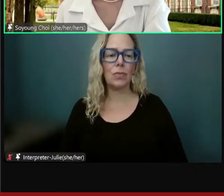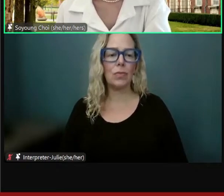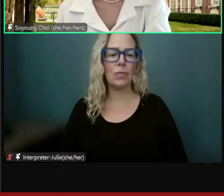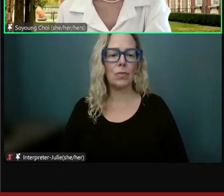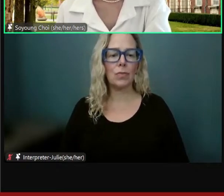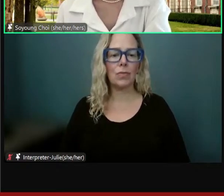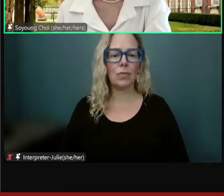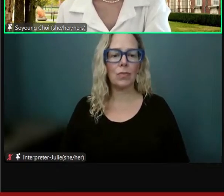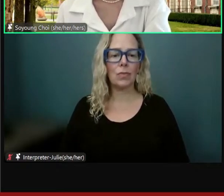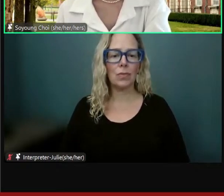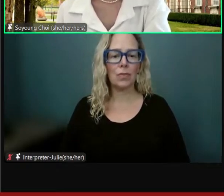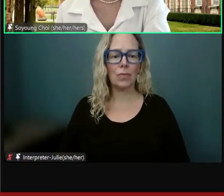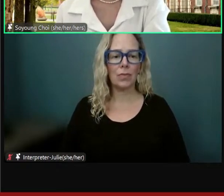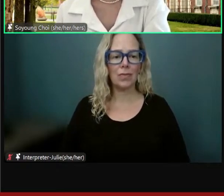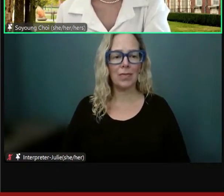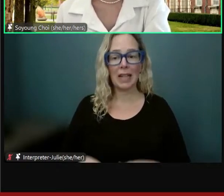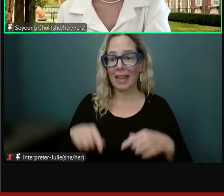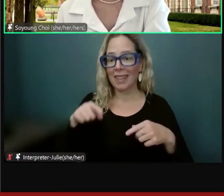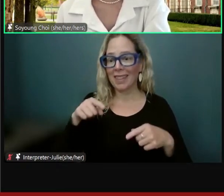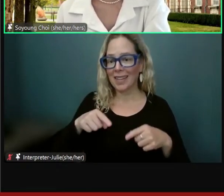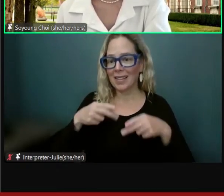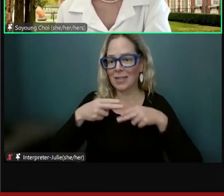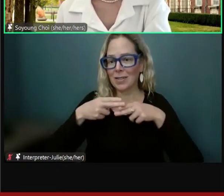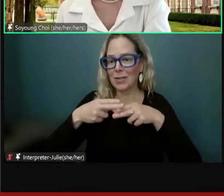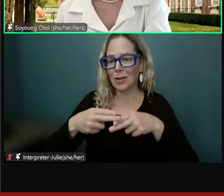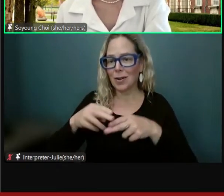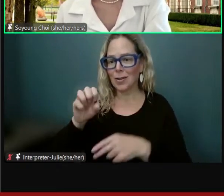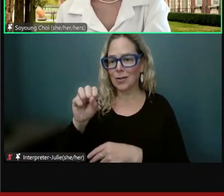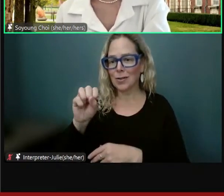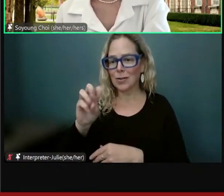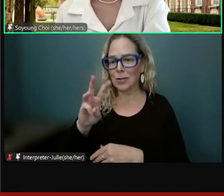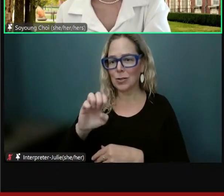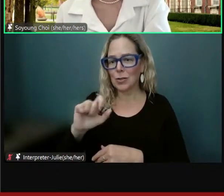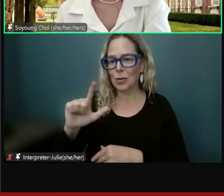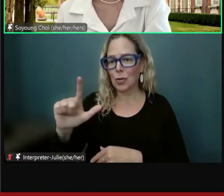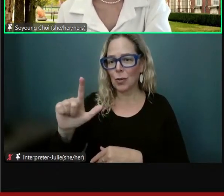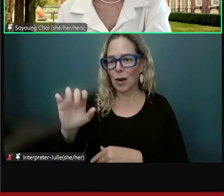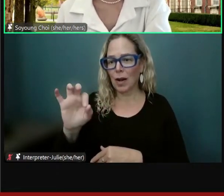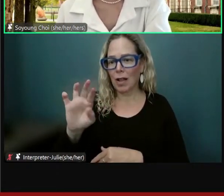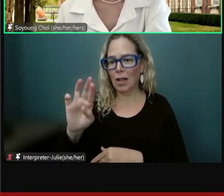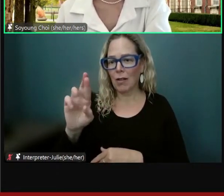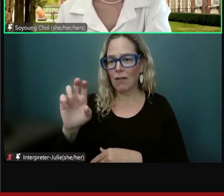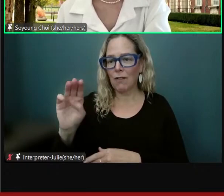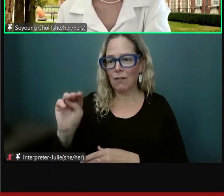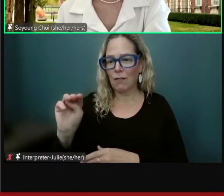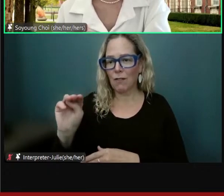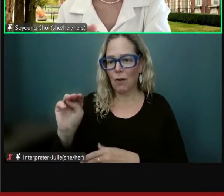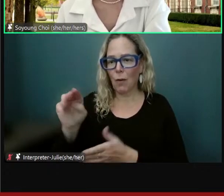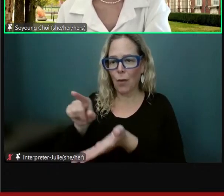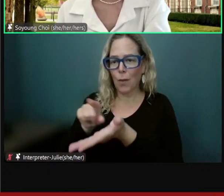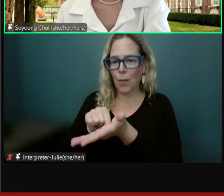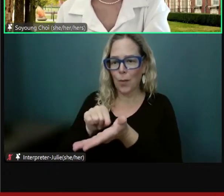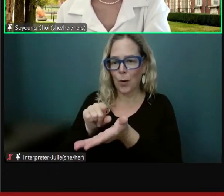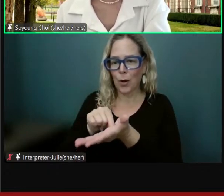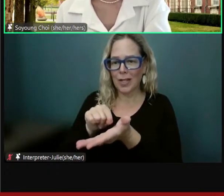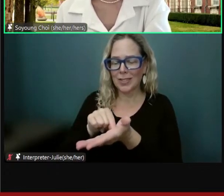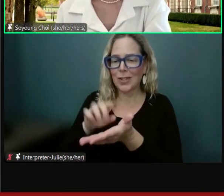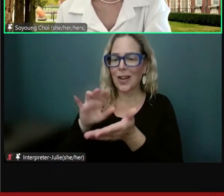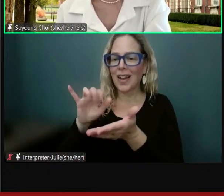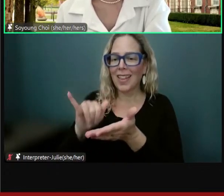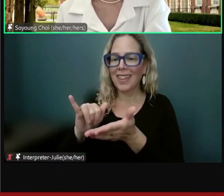This device we call the swell form printer. It creates tactile graphics on special swell